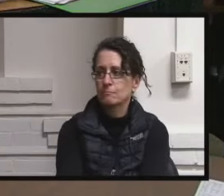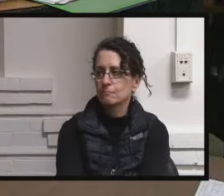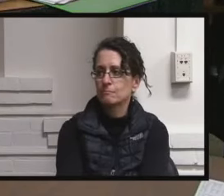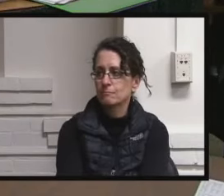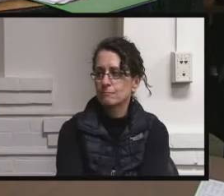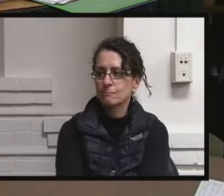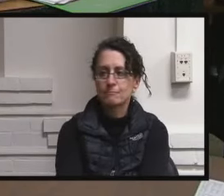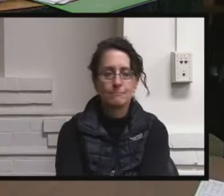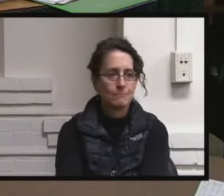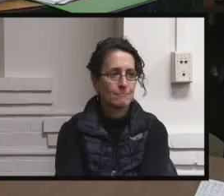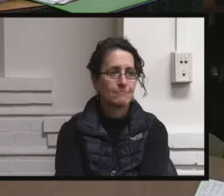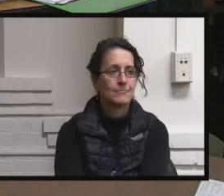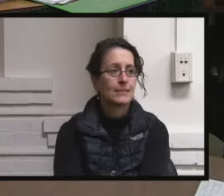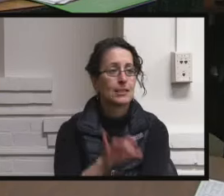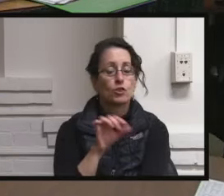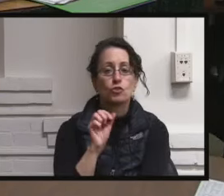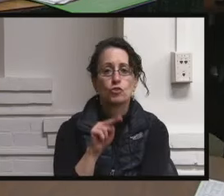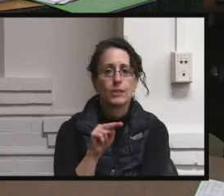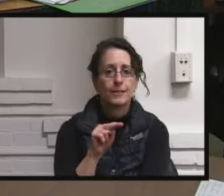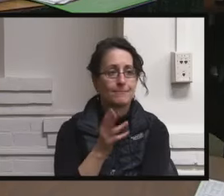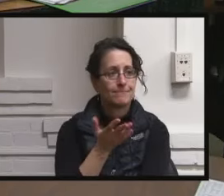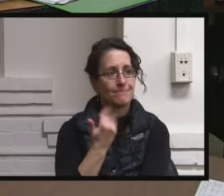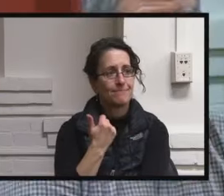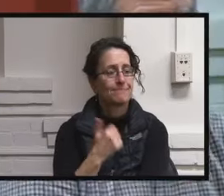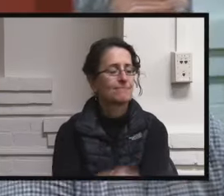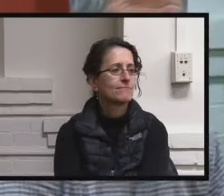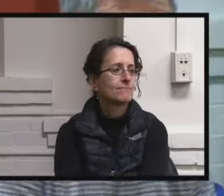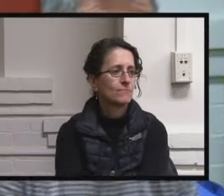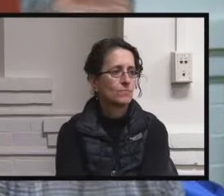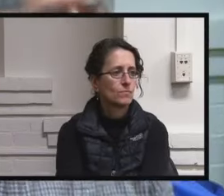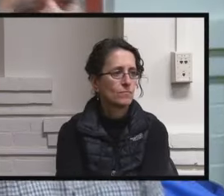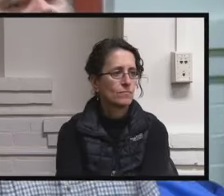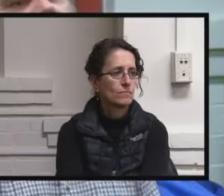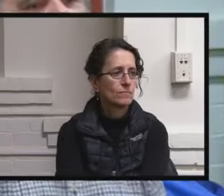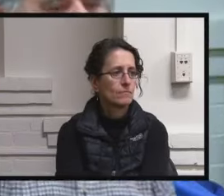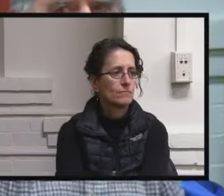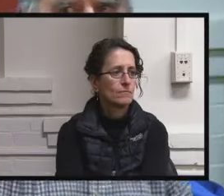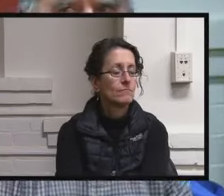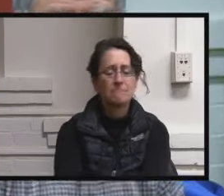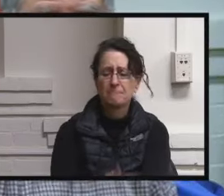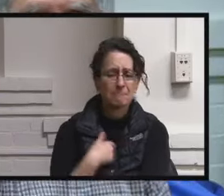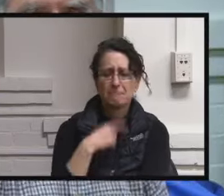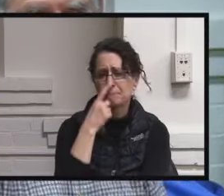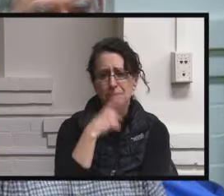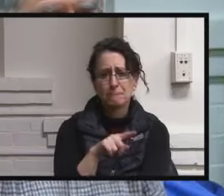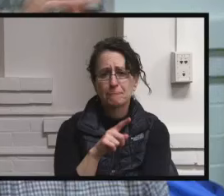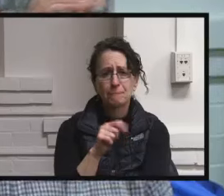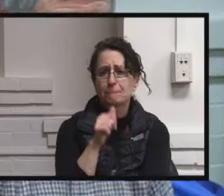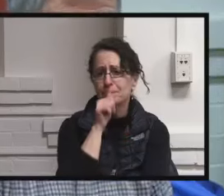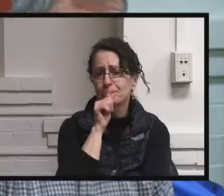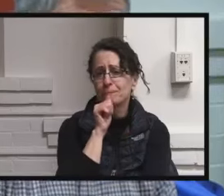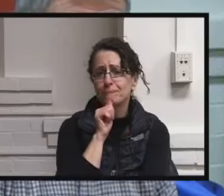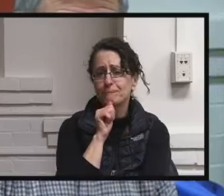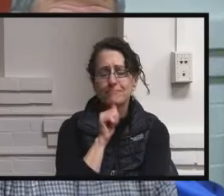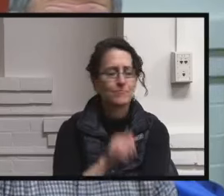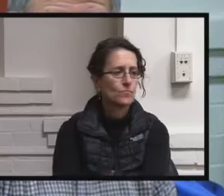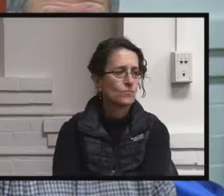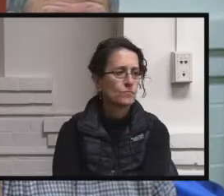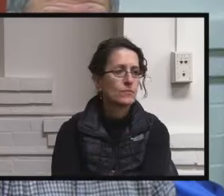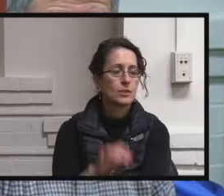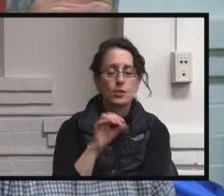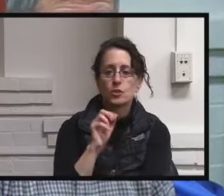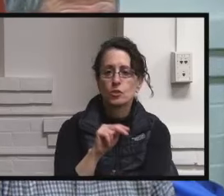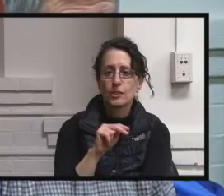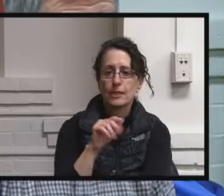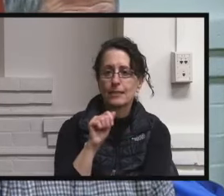I think, Jan, it's your turn. We started this before, too. Yeah. That's okay. I'm very patient and flexible. I'm Jan